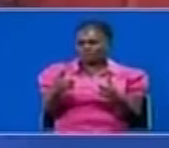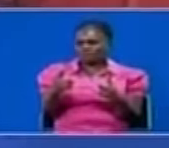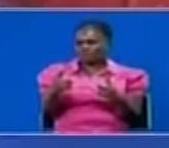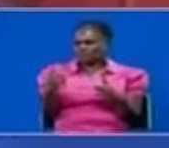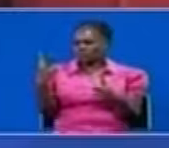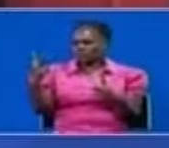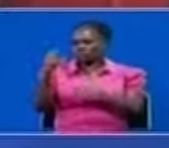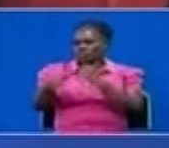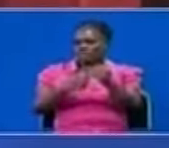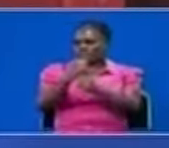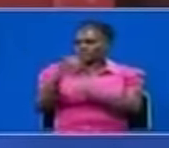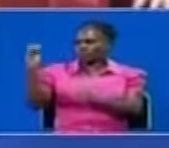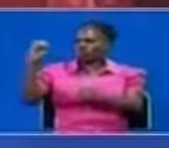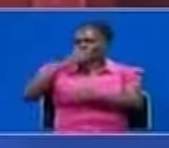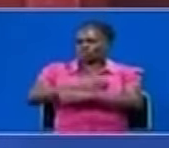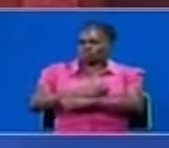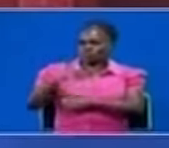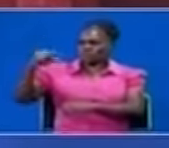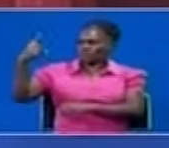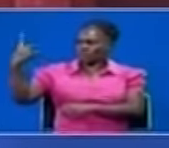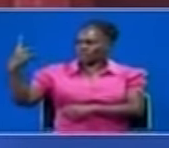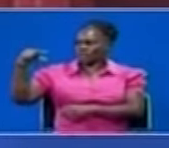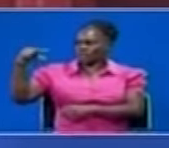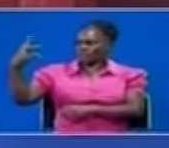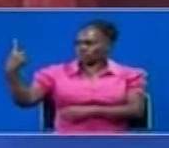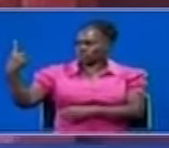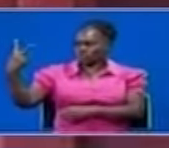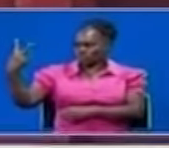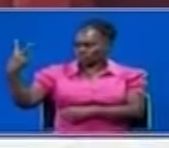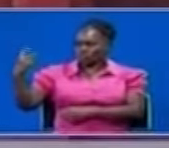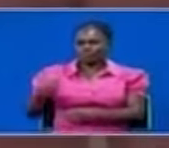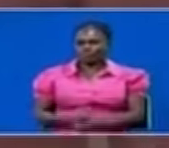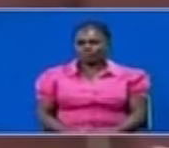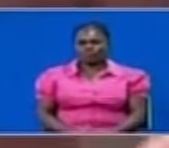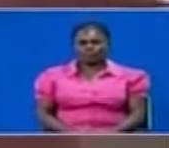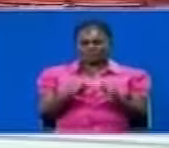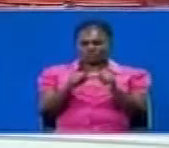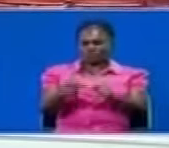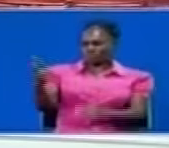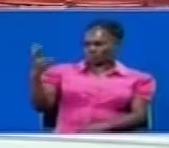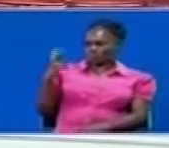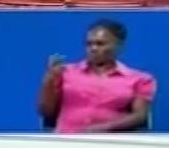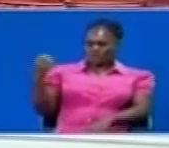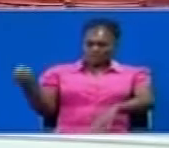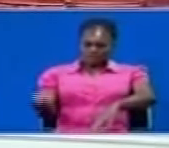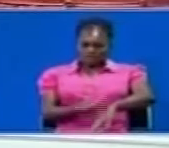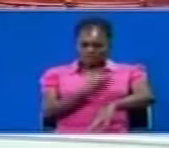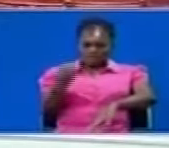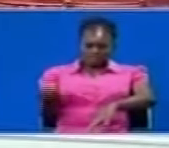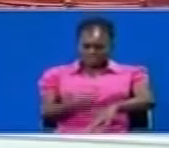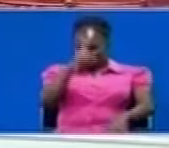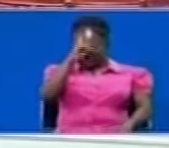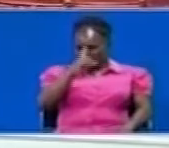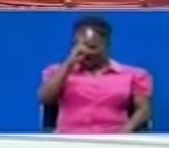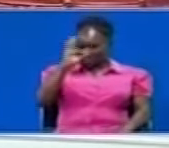pre-primary, grade one and grade two. Sharon Momanyi, KTN News. Now, cancer has become a